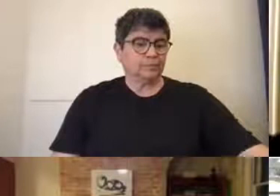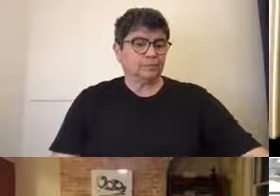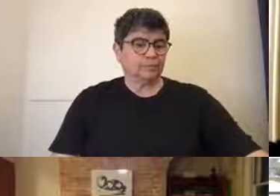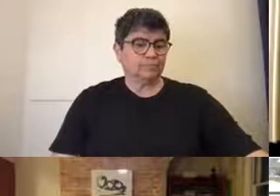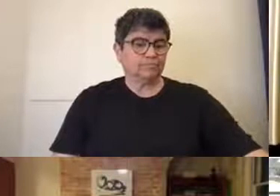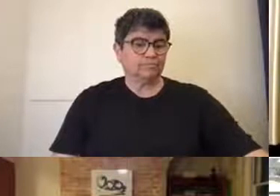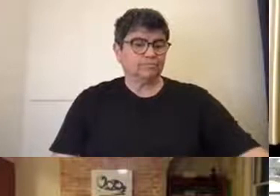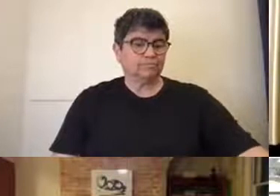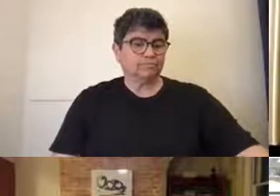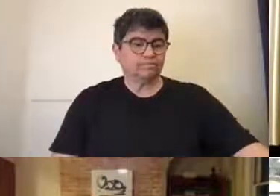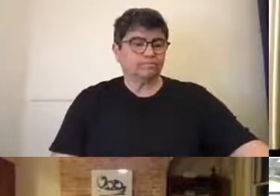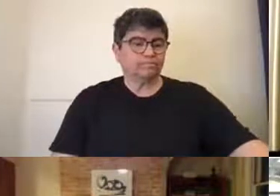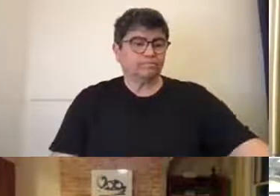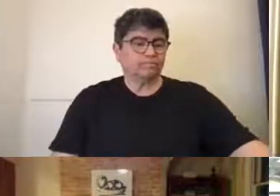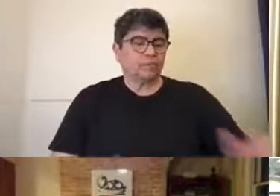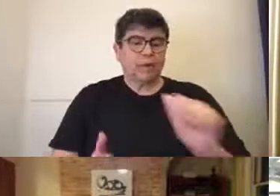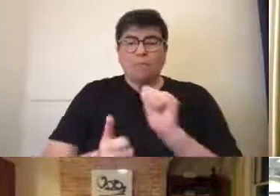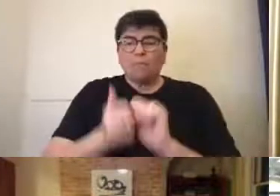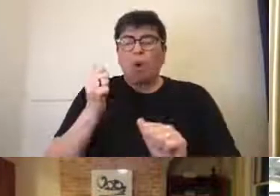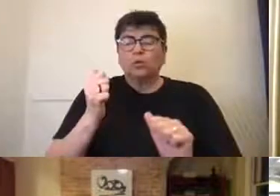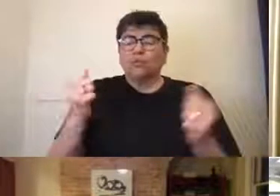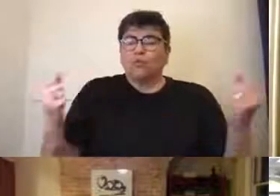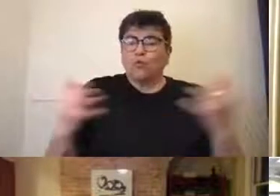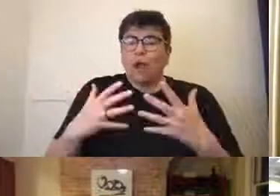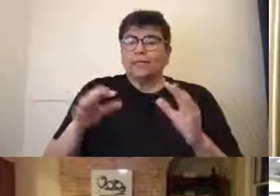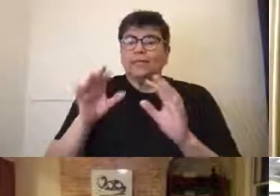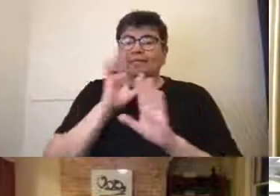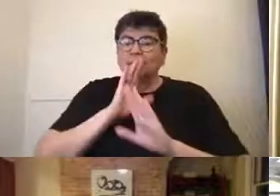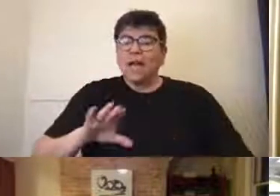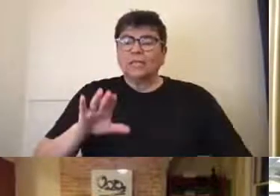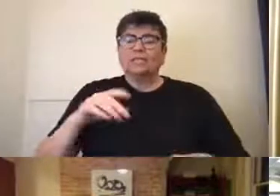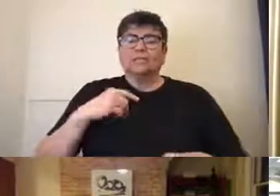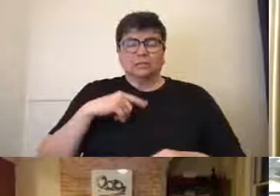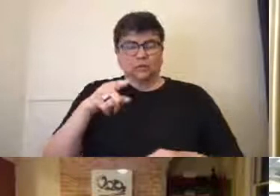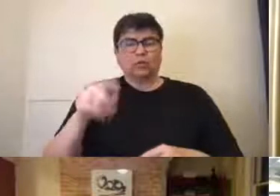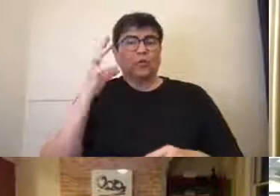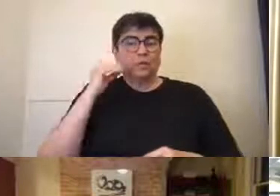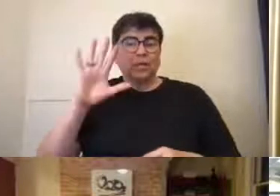most frightening silence you've experienced at home.